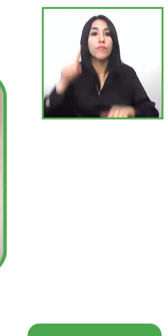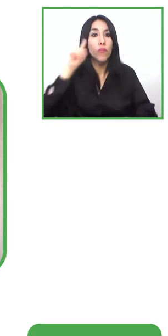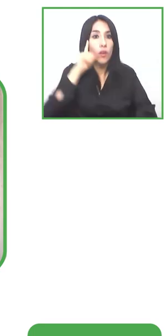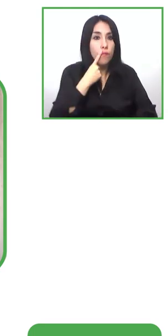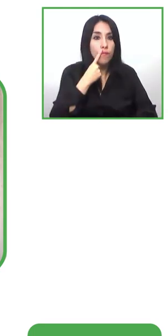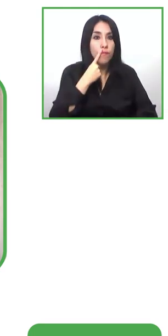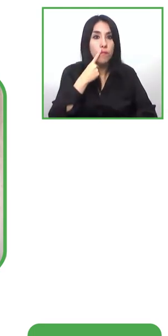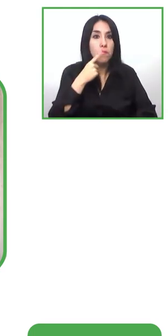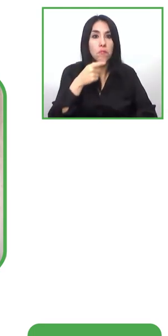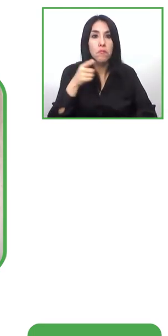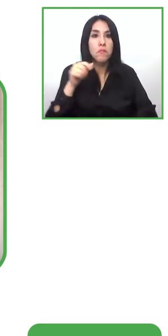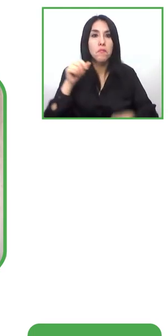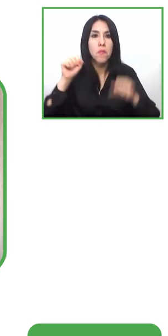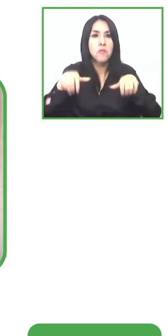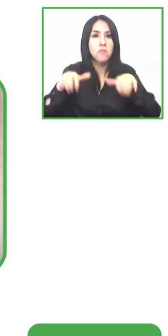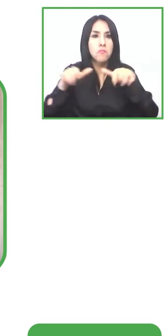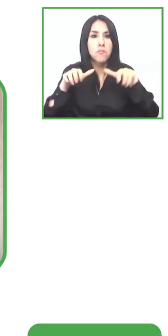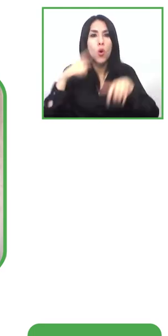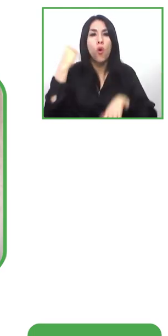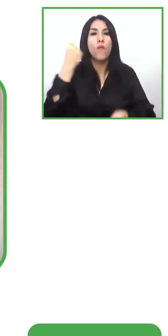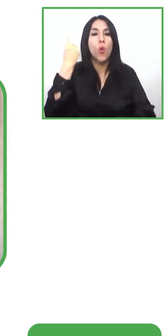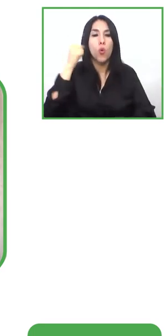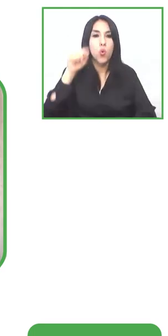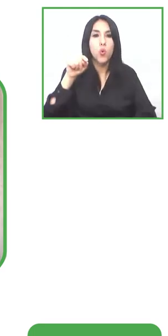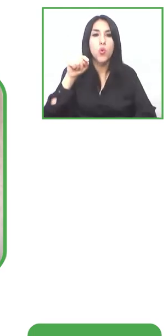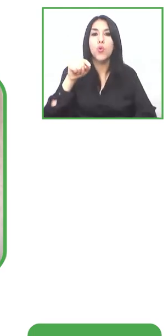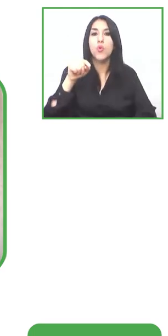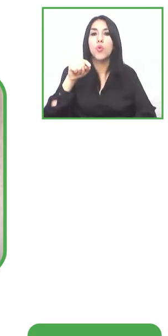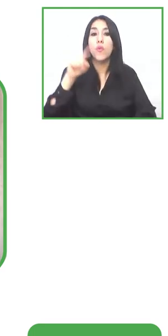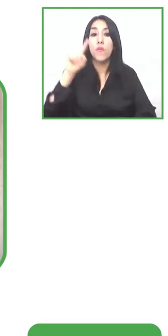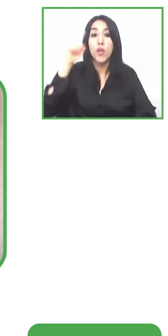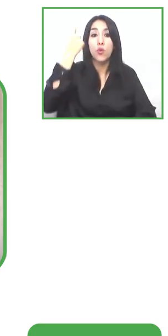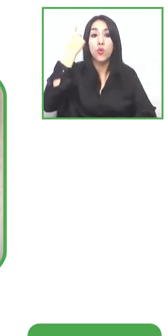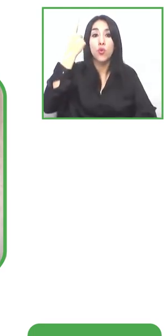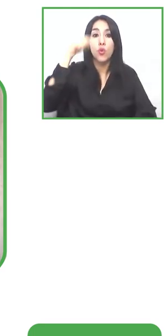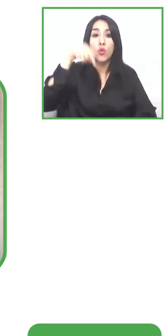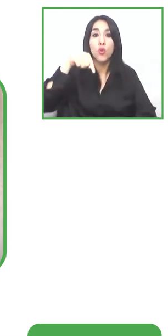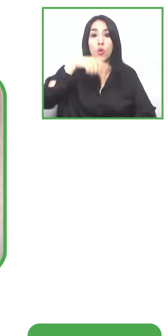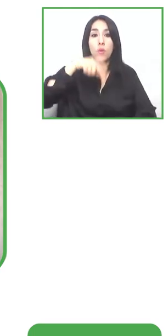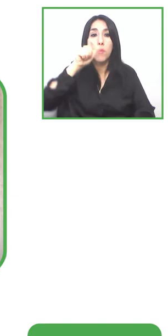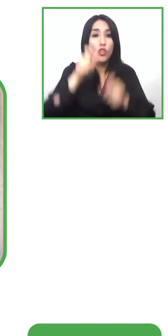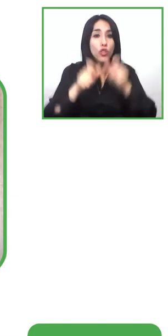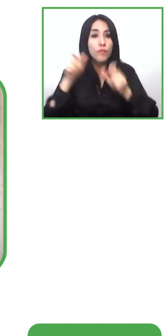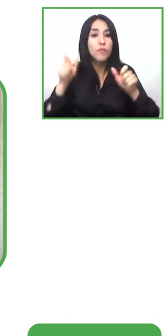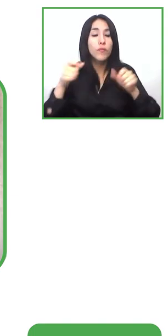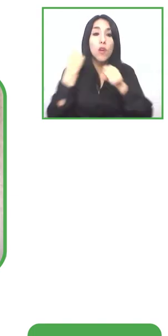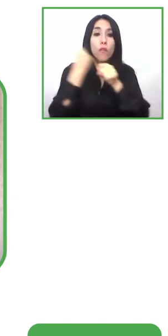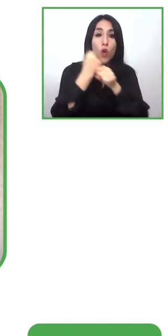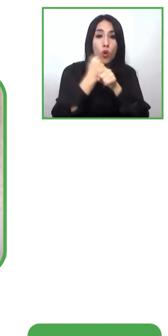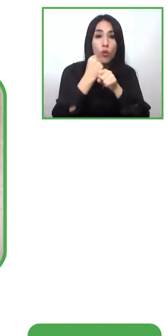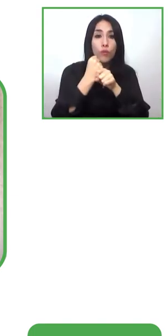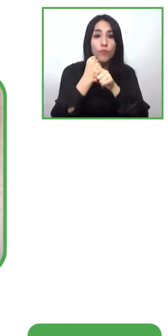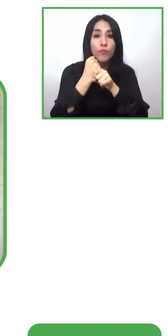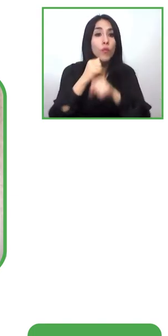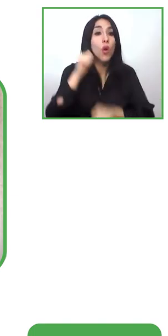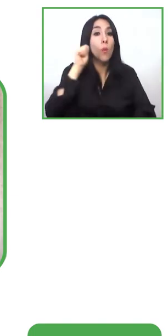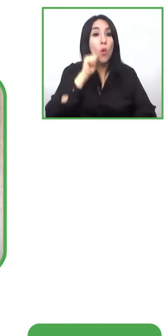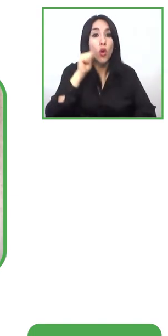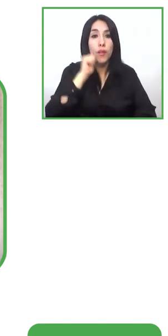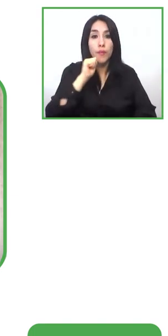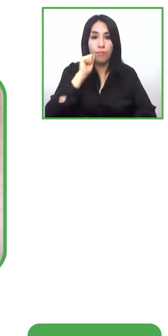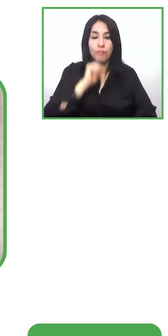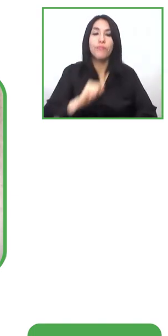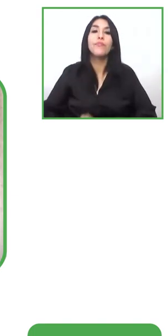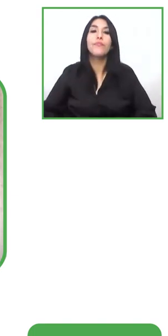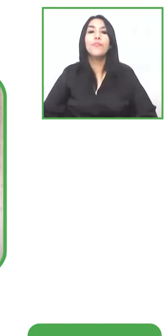Yes, thank you. Our primary purpose is to give a stage and a platform on which a deaf person